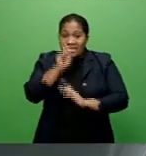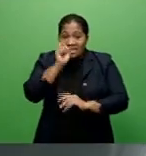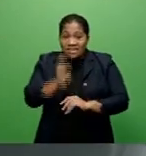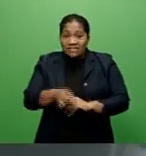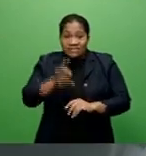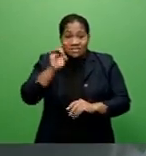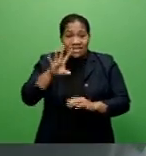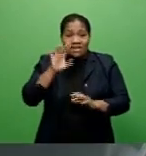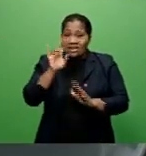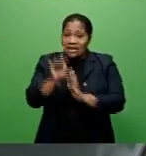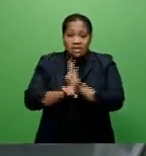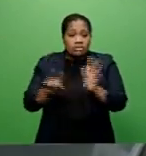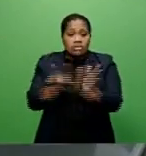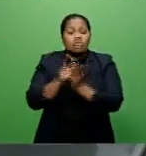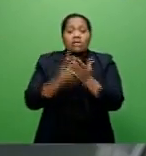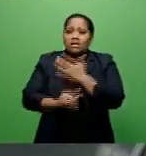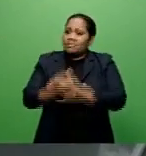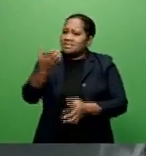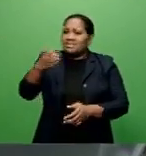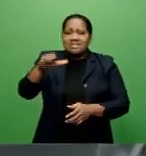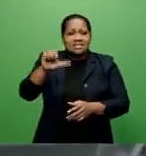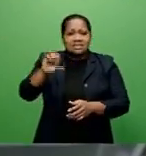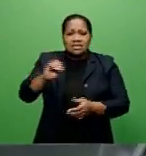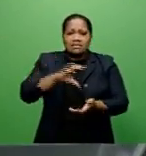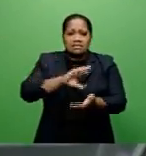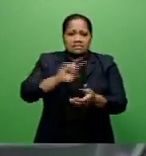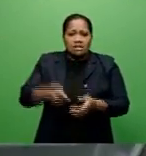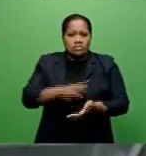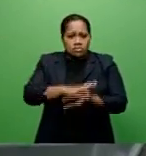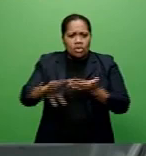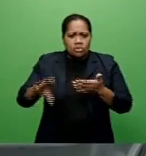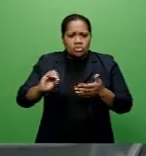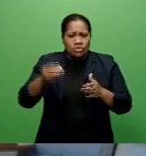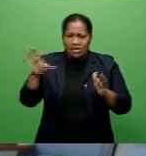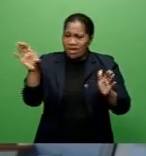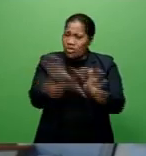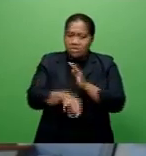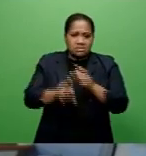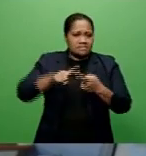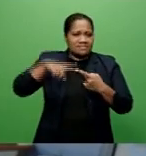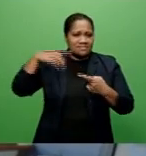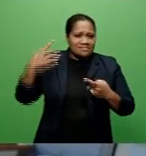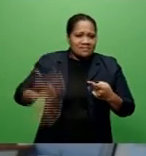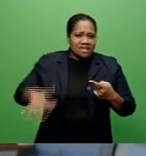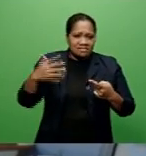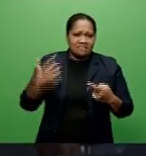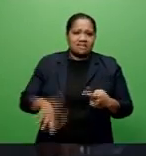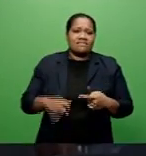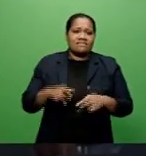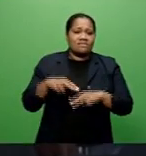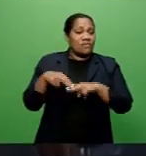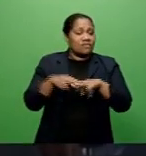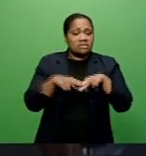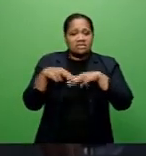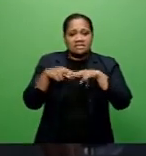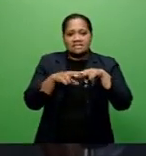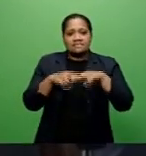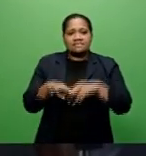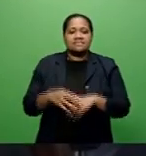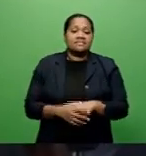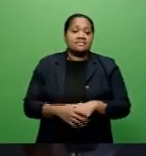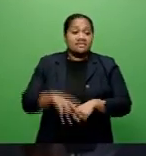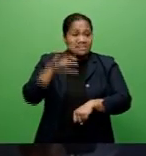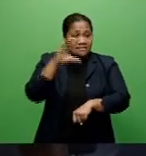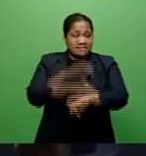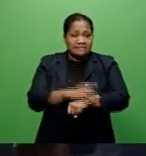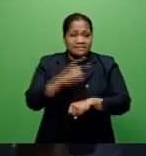See, so the cost involved is quite enormous for a small economy for Fiji. Police saying